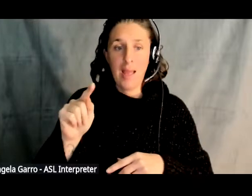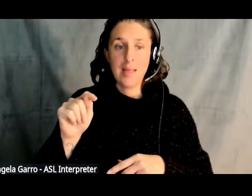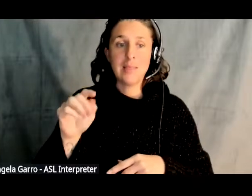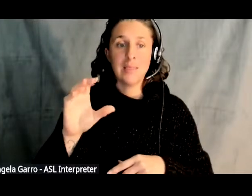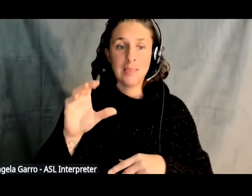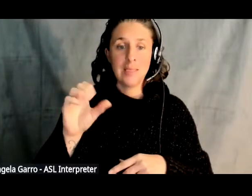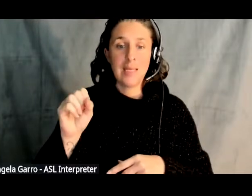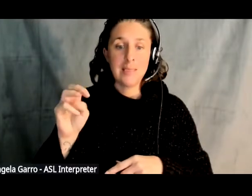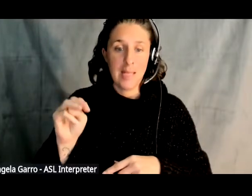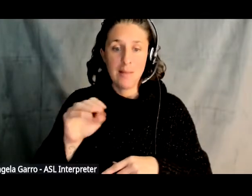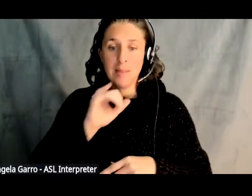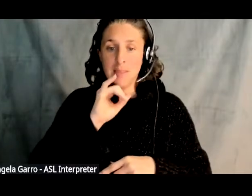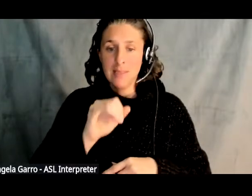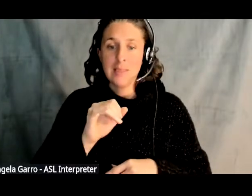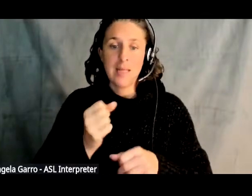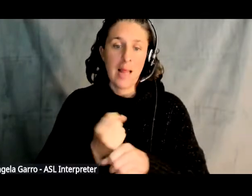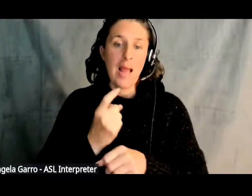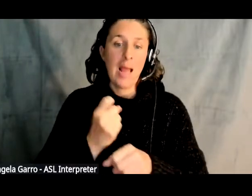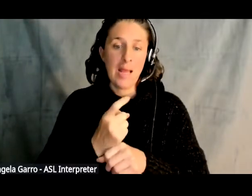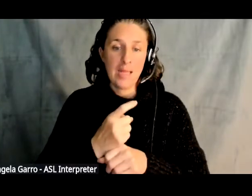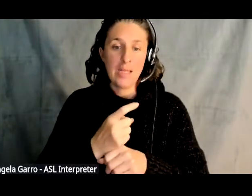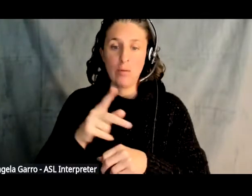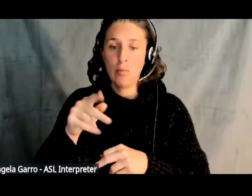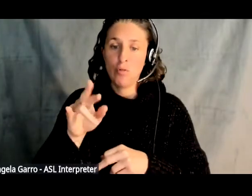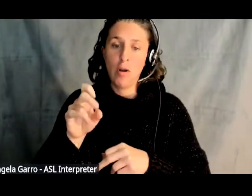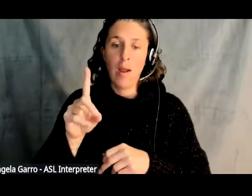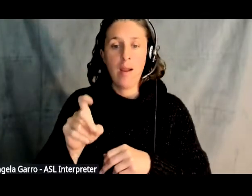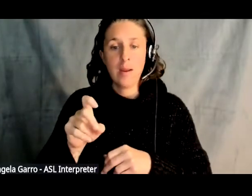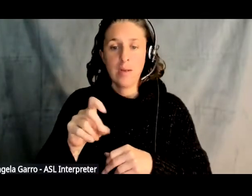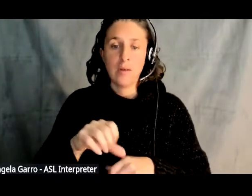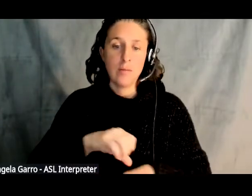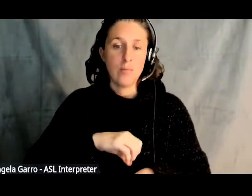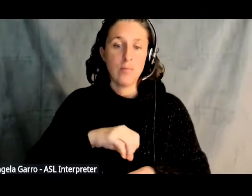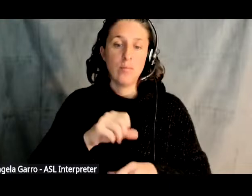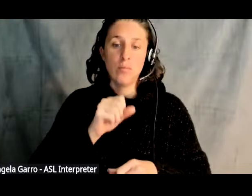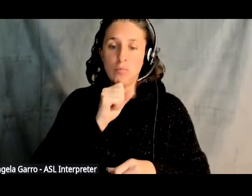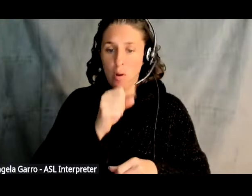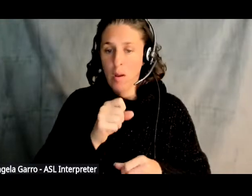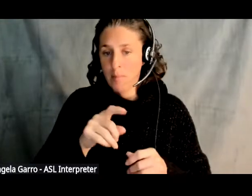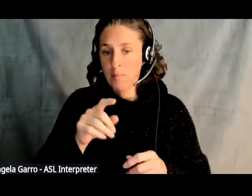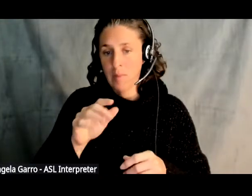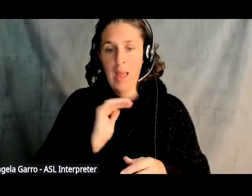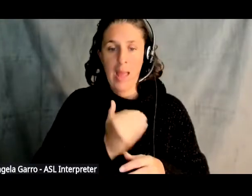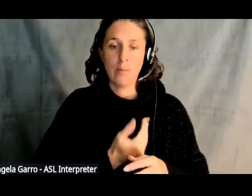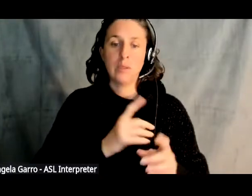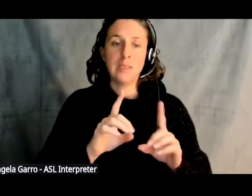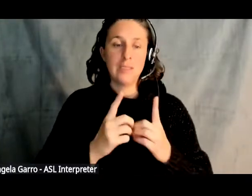the annual Pride Prom that our district is very proudly part of.